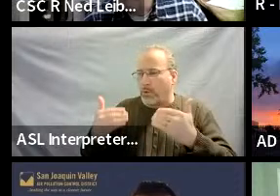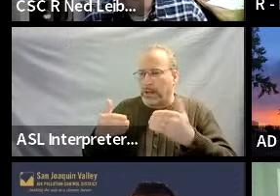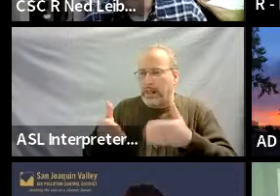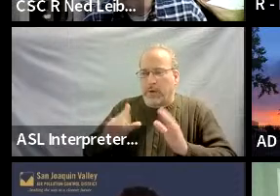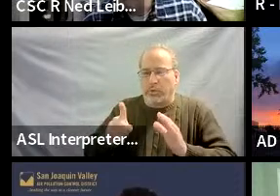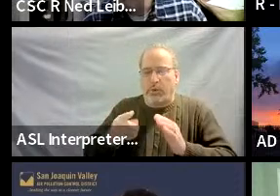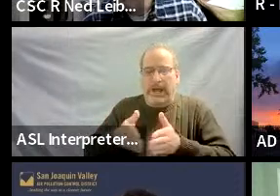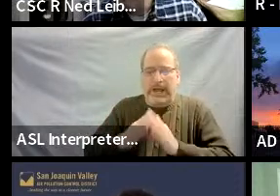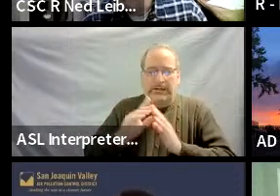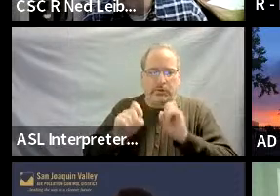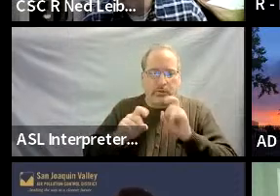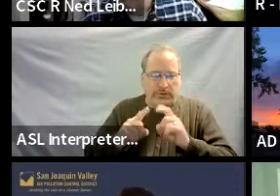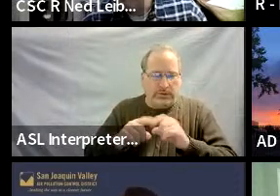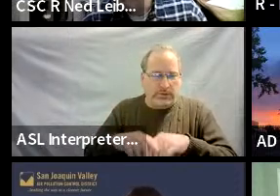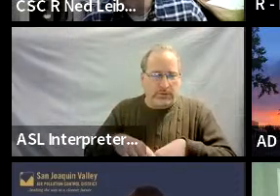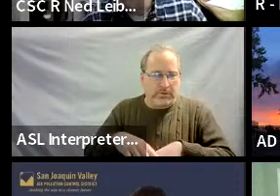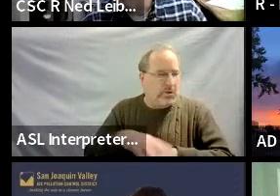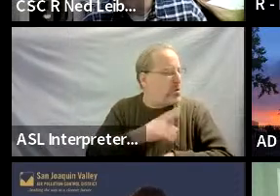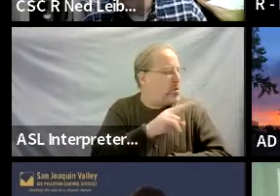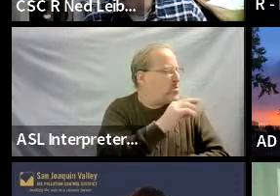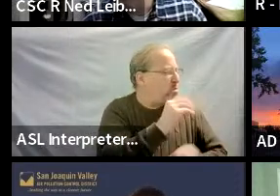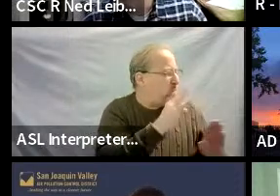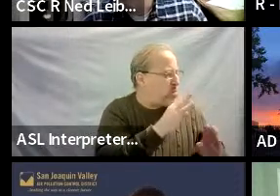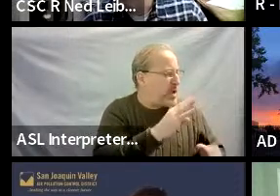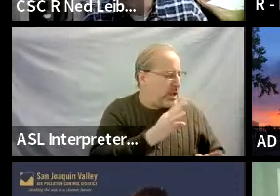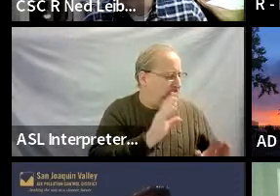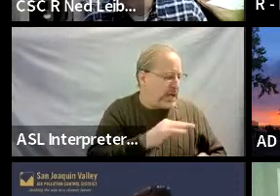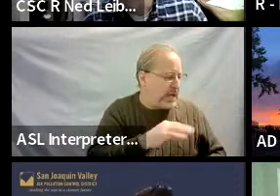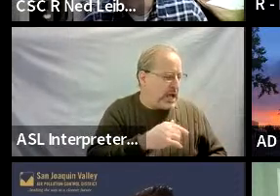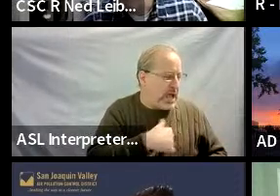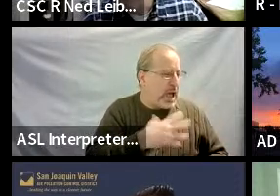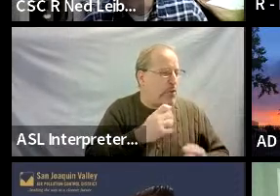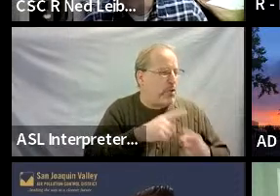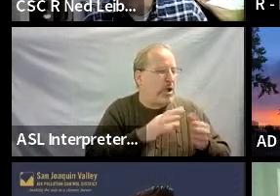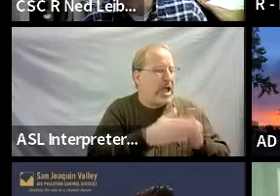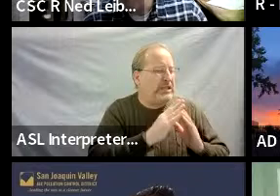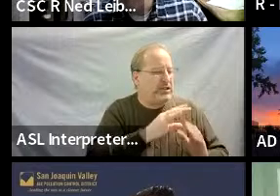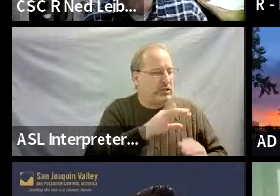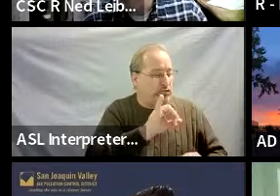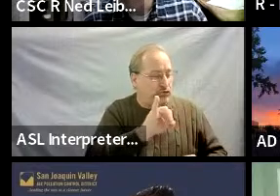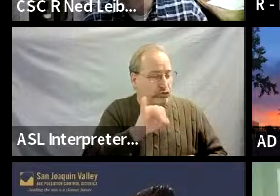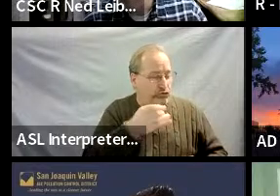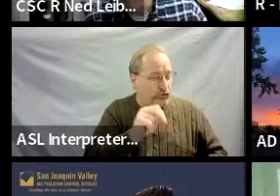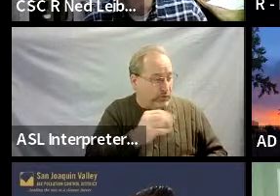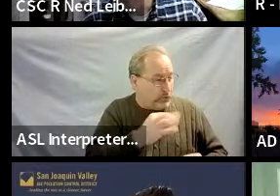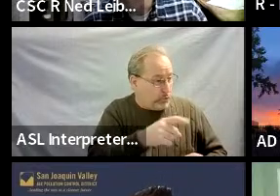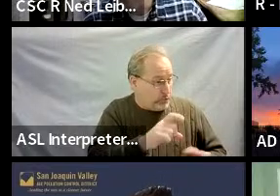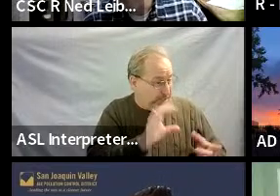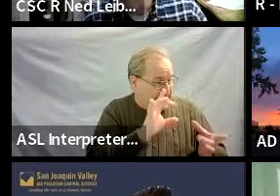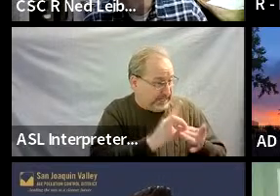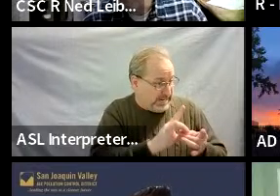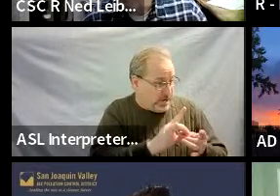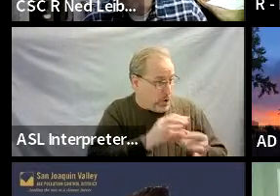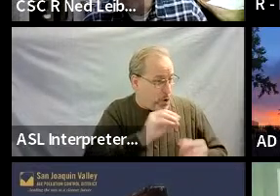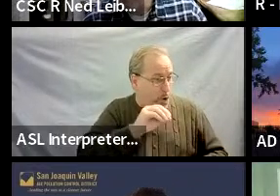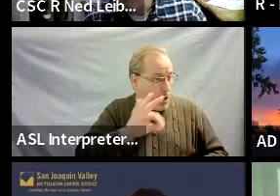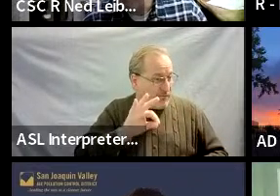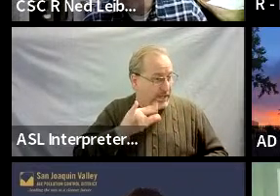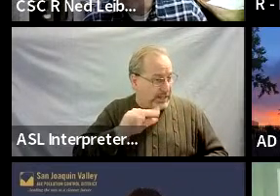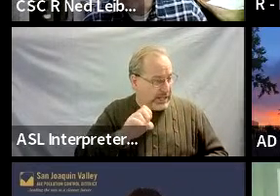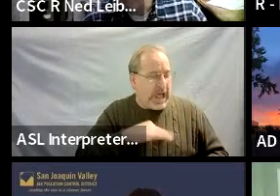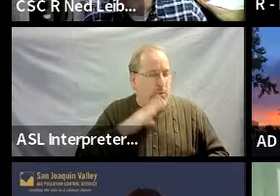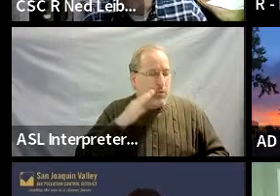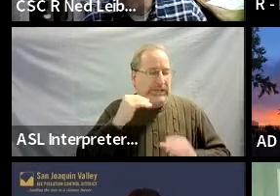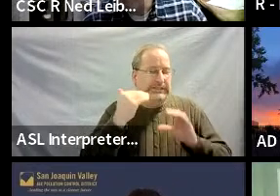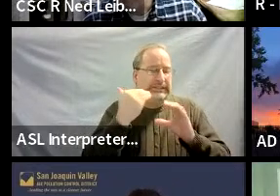your question. No worries. Mine was just Jonathan. If you want to connect offline, I'll shoot you an email,